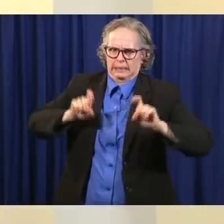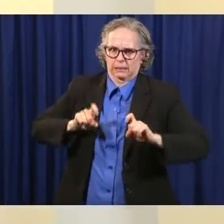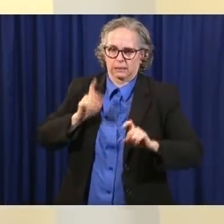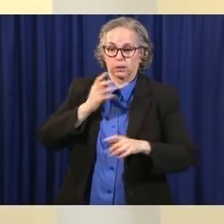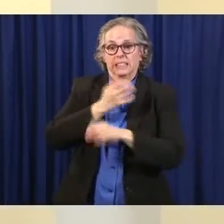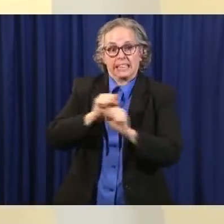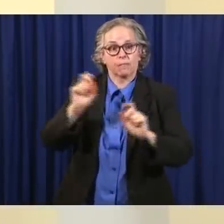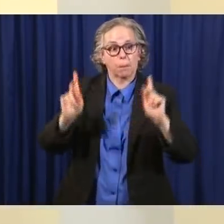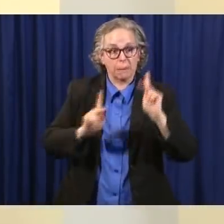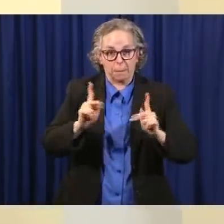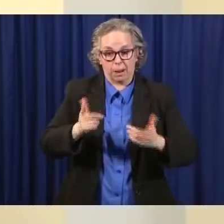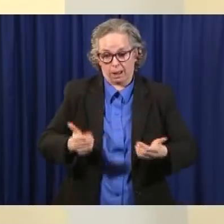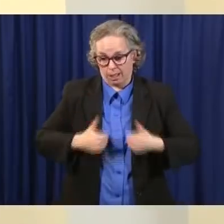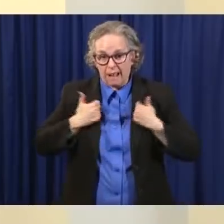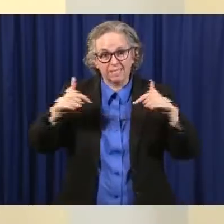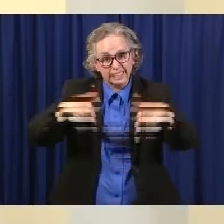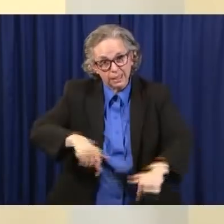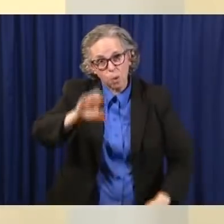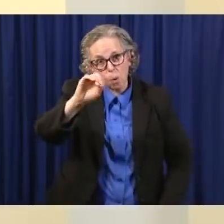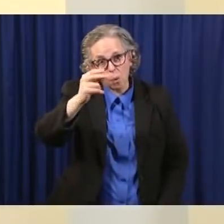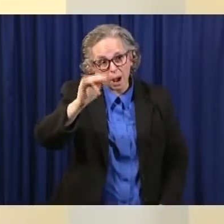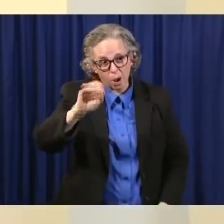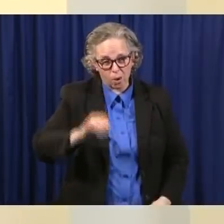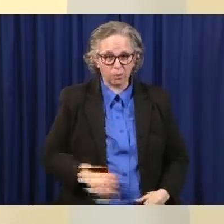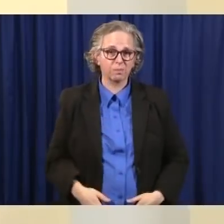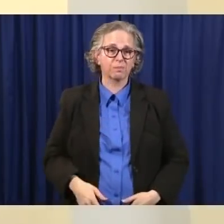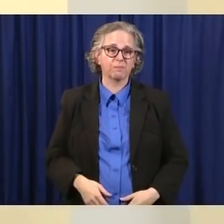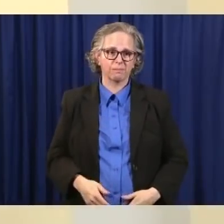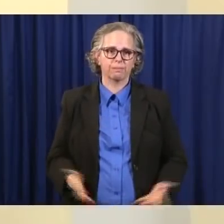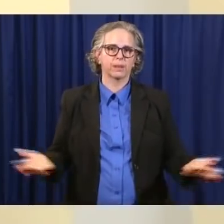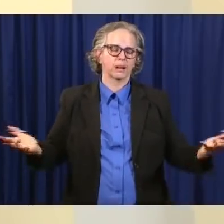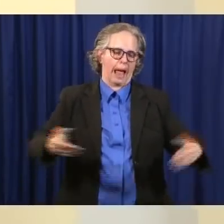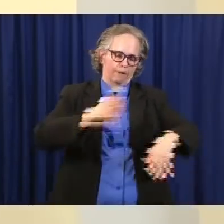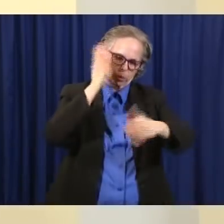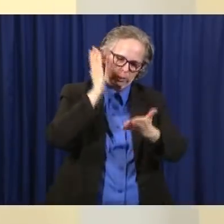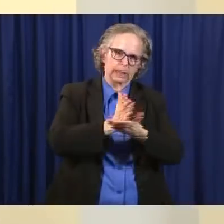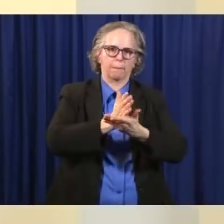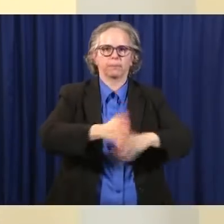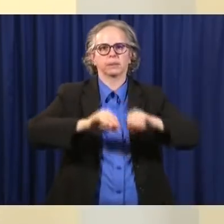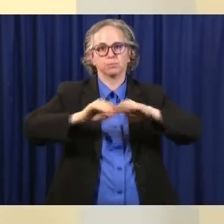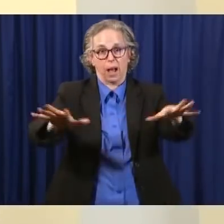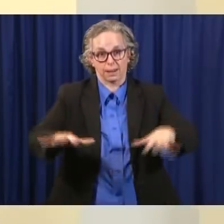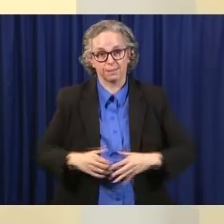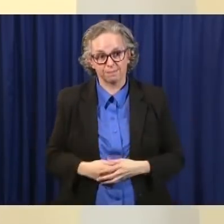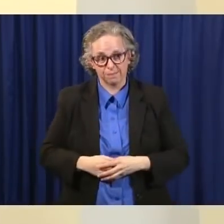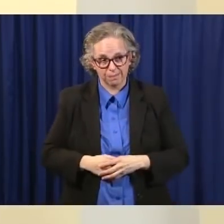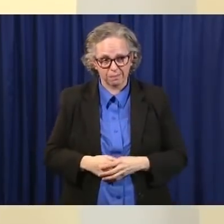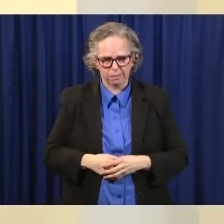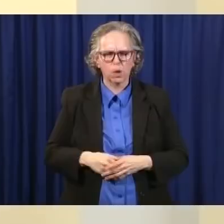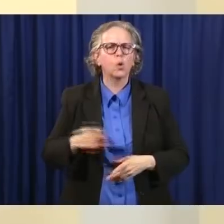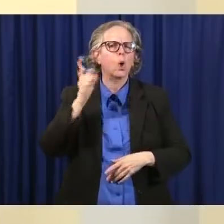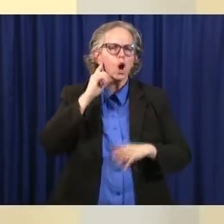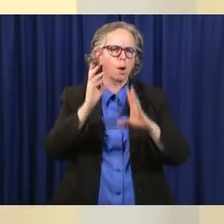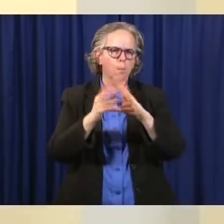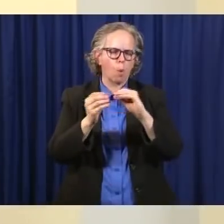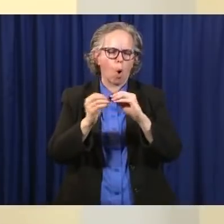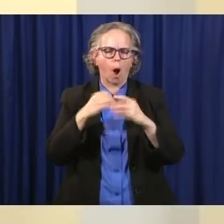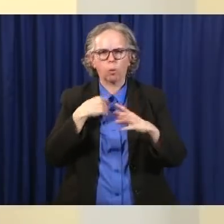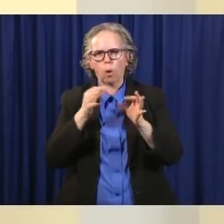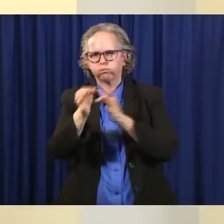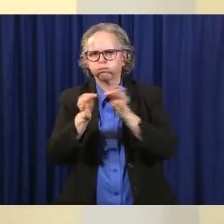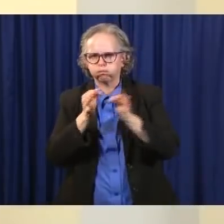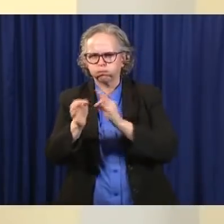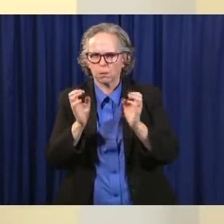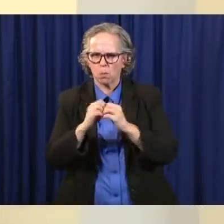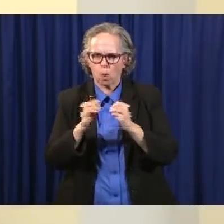move about more is to stop the spread of disease. And so you'll hear more about that in days to come. But